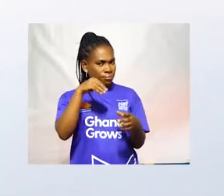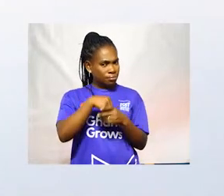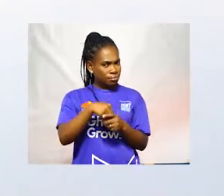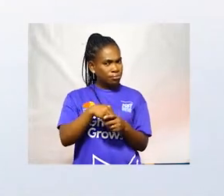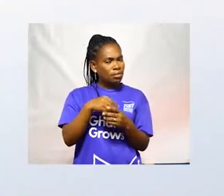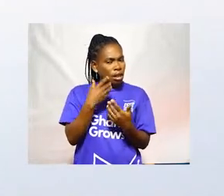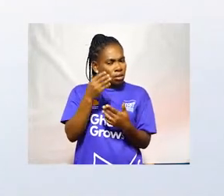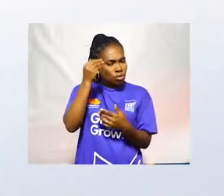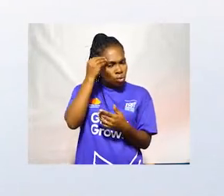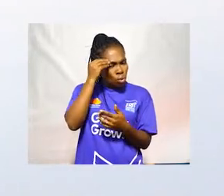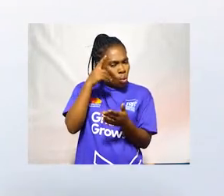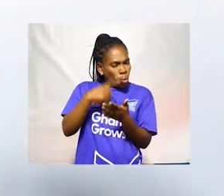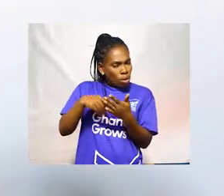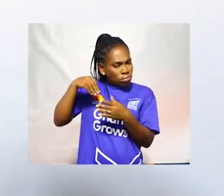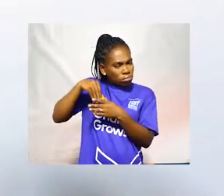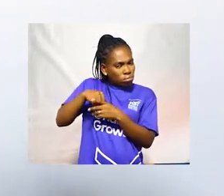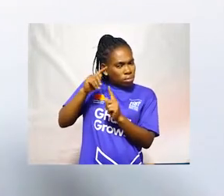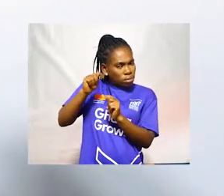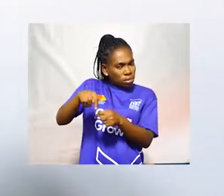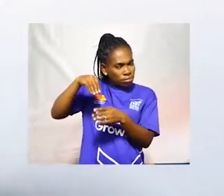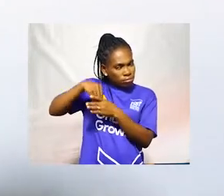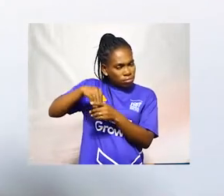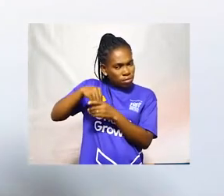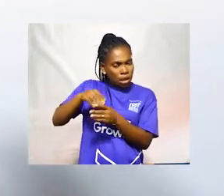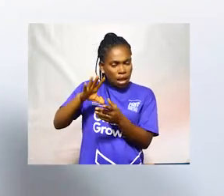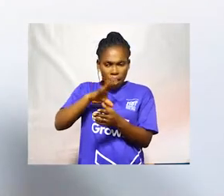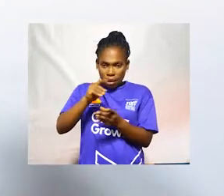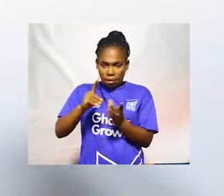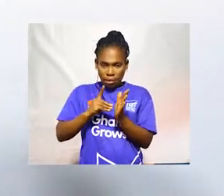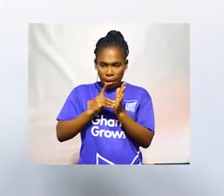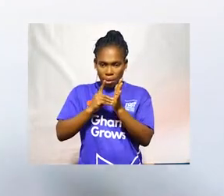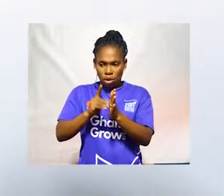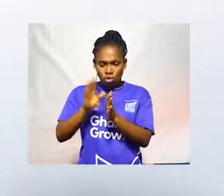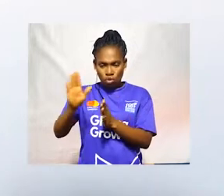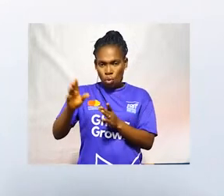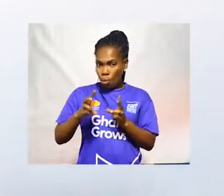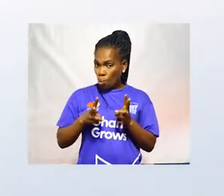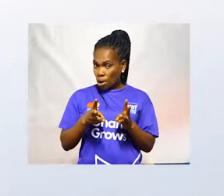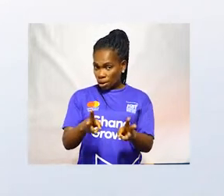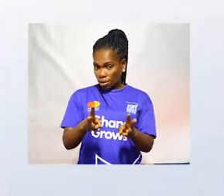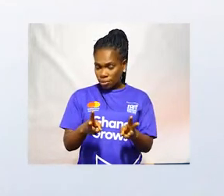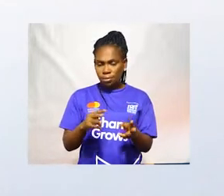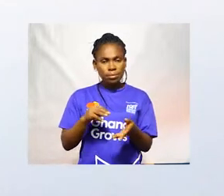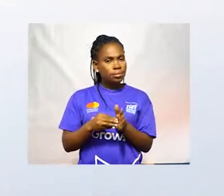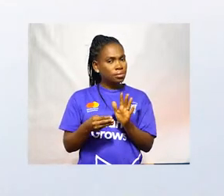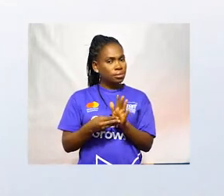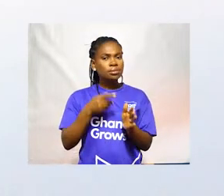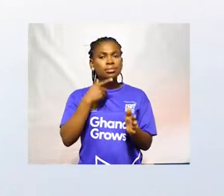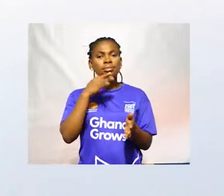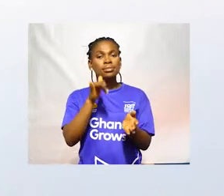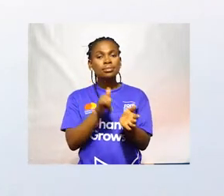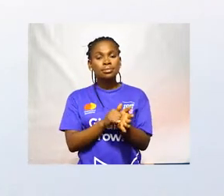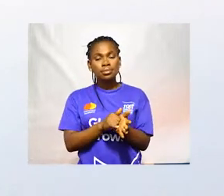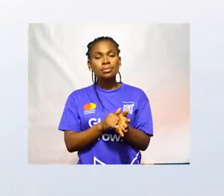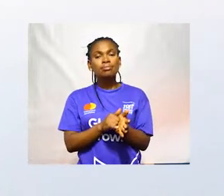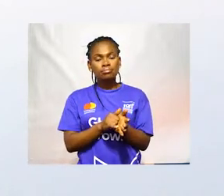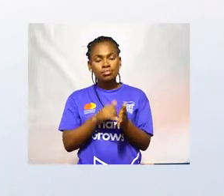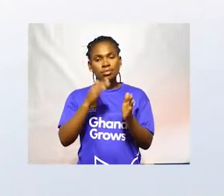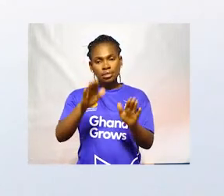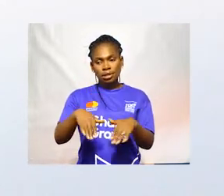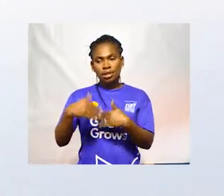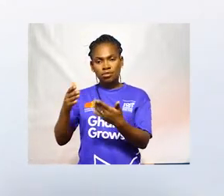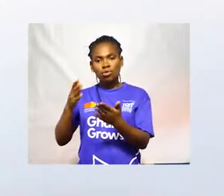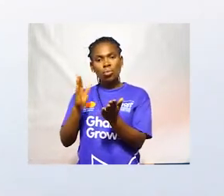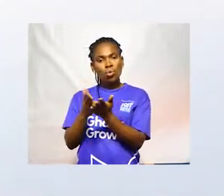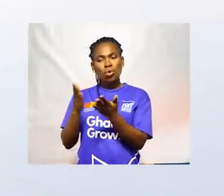the potential you have, and directs your path. So somebody will call you to his office, give you books, go